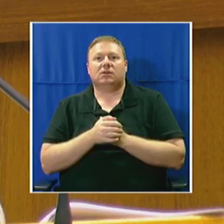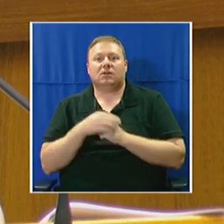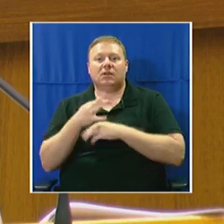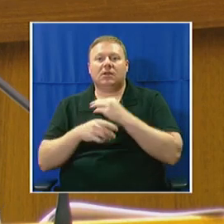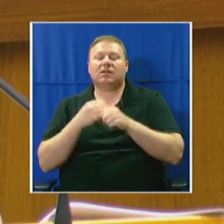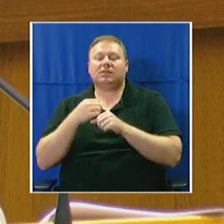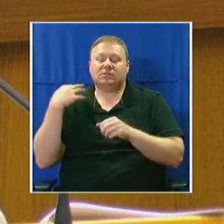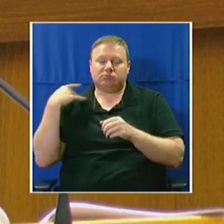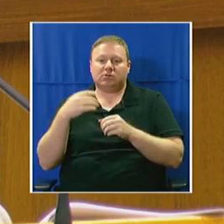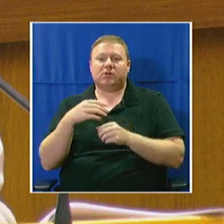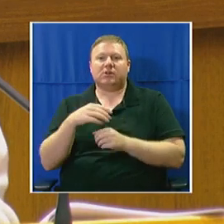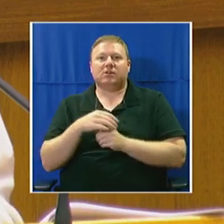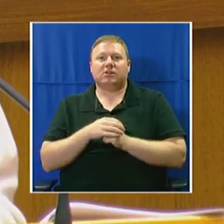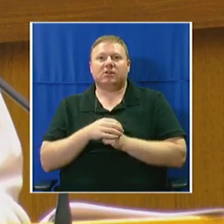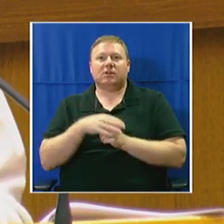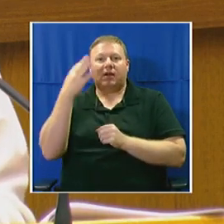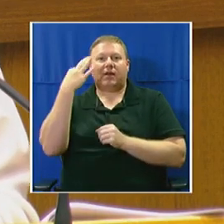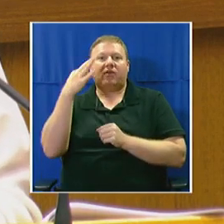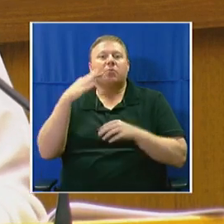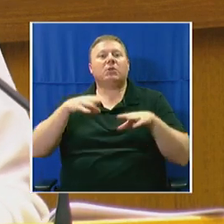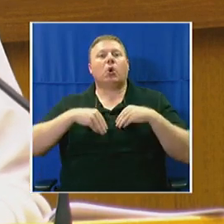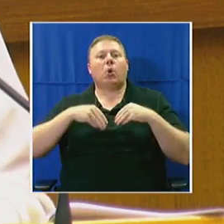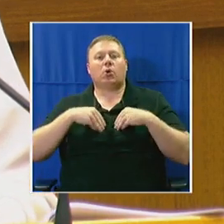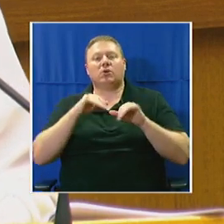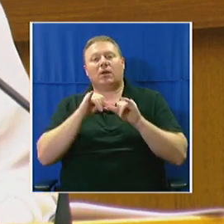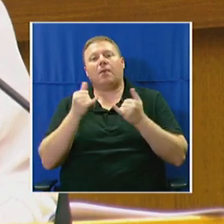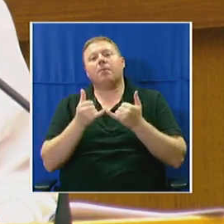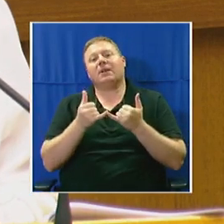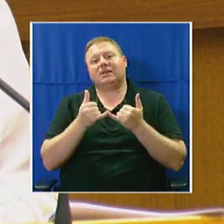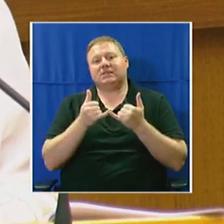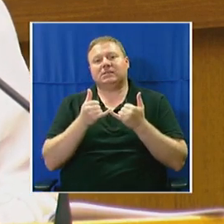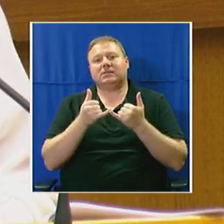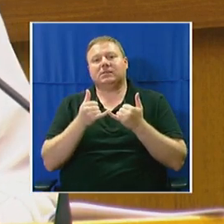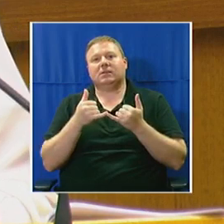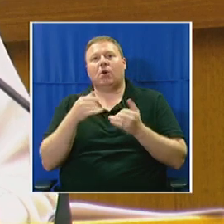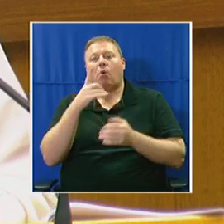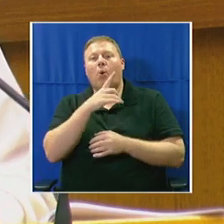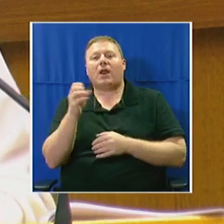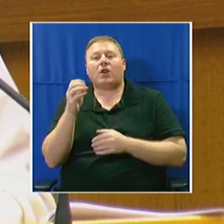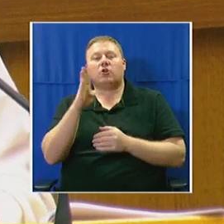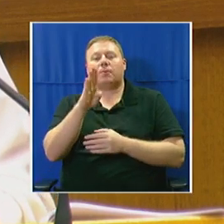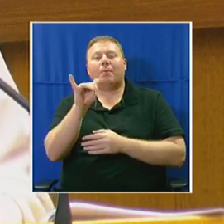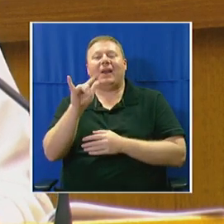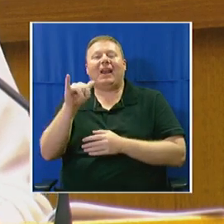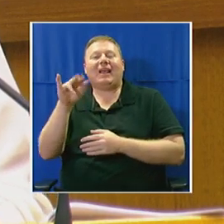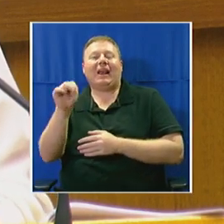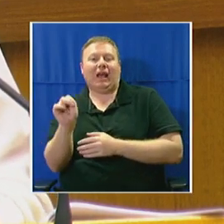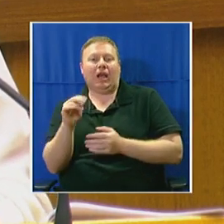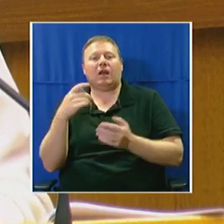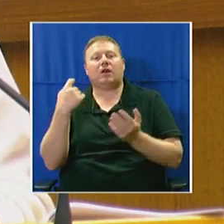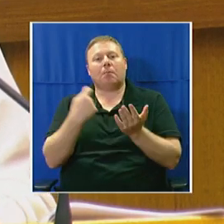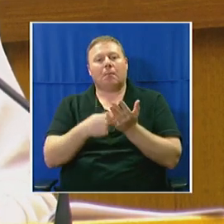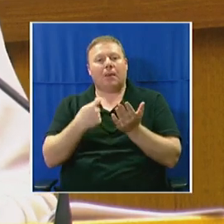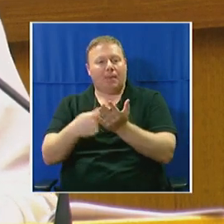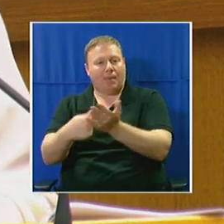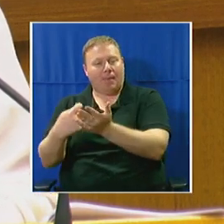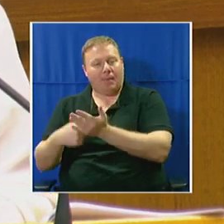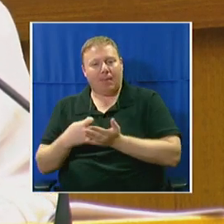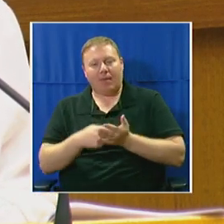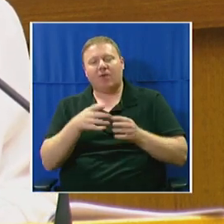100 billion on goods and services for for from women owned businesses and in the last year state-owned